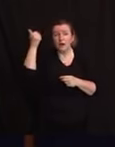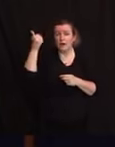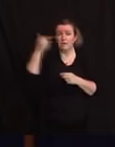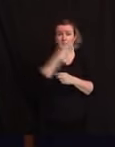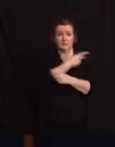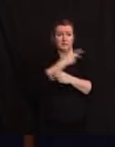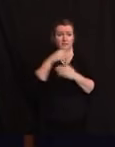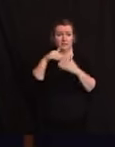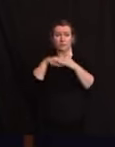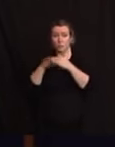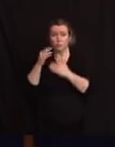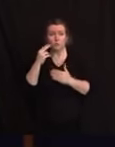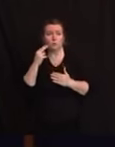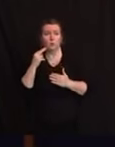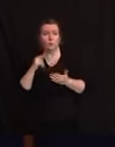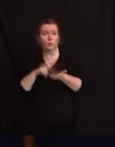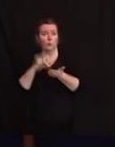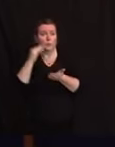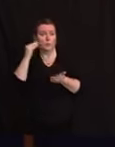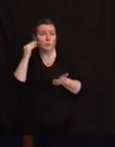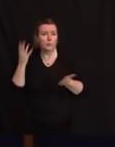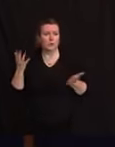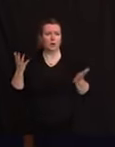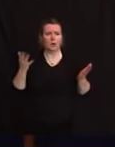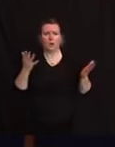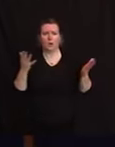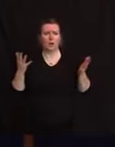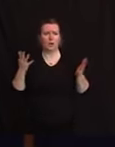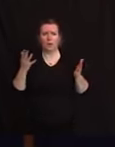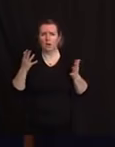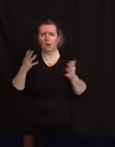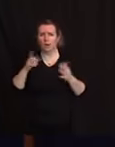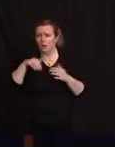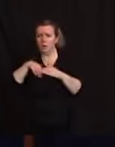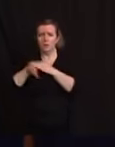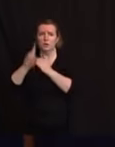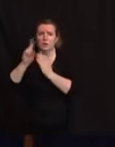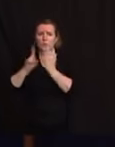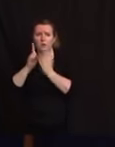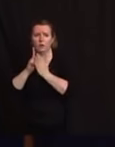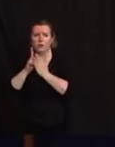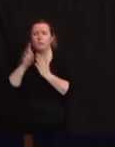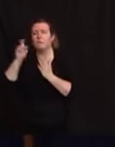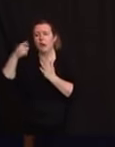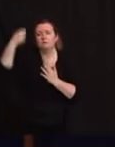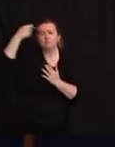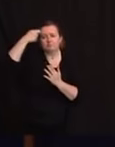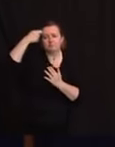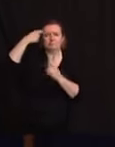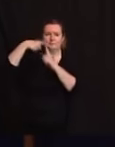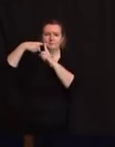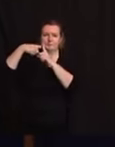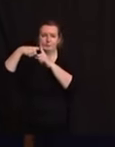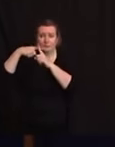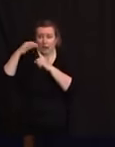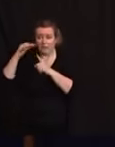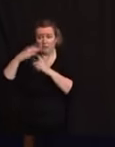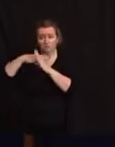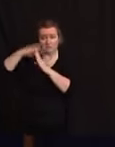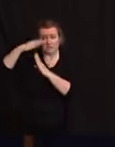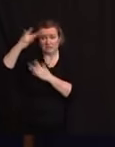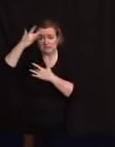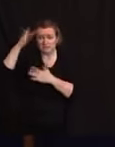the facility and turning away people if necessary. So it's a tough time for long-term care right now.